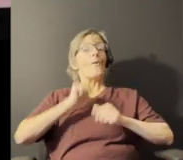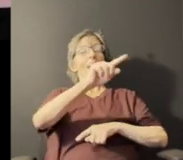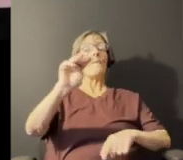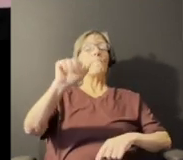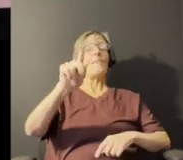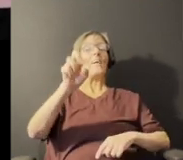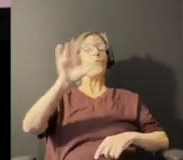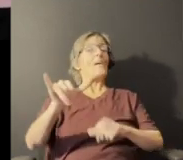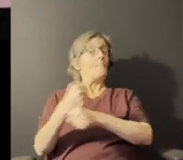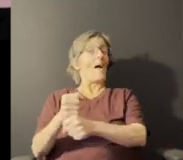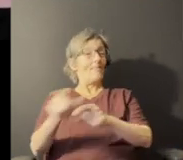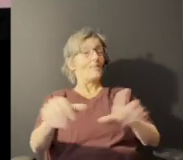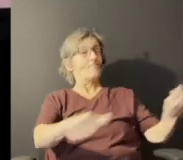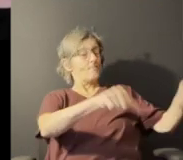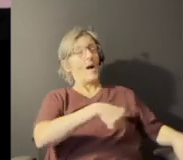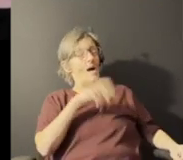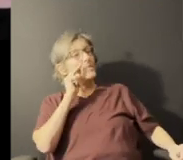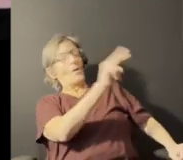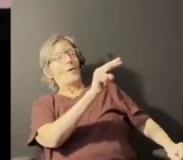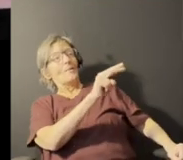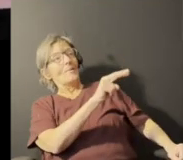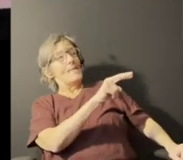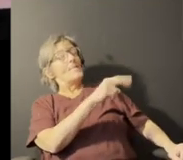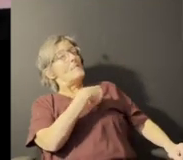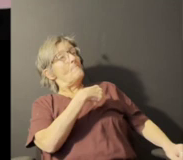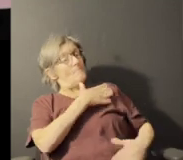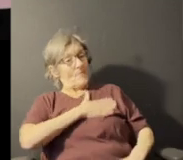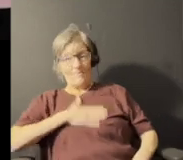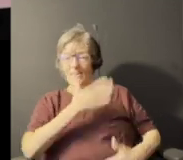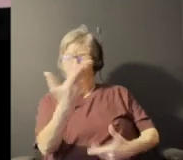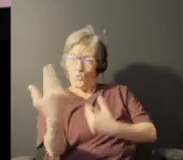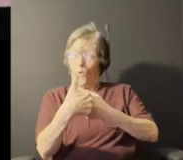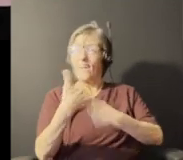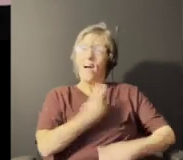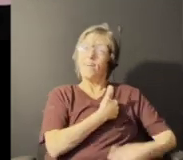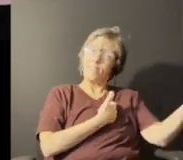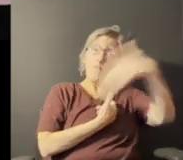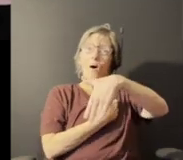over at the Makery. And it was, I saw your stuff. I'm like, please join us.